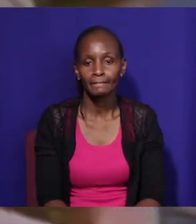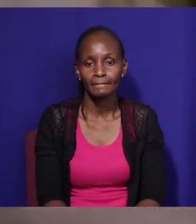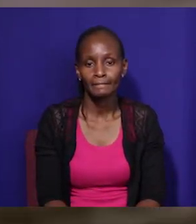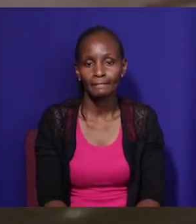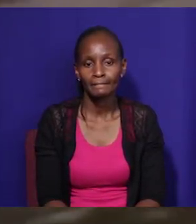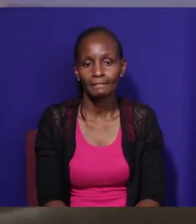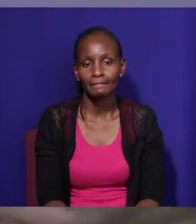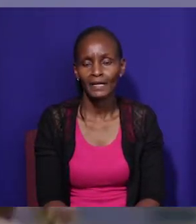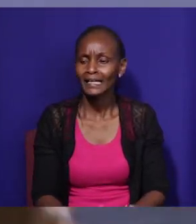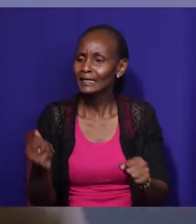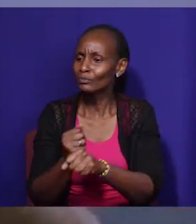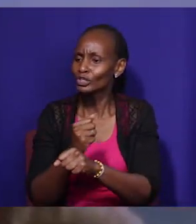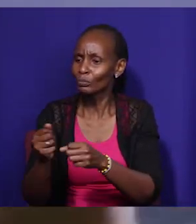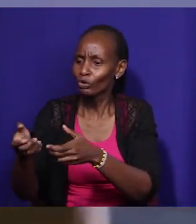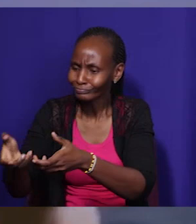and could not pull it back in